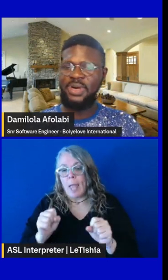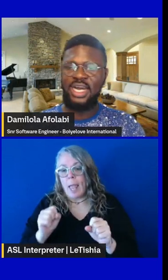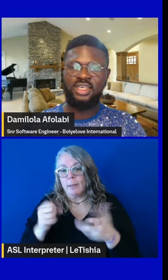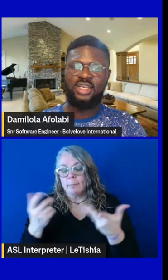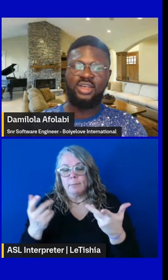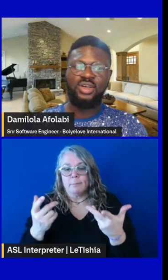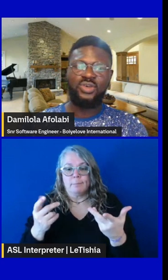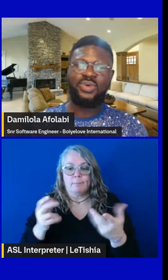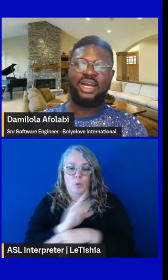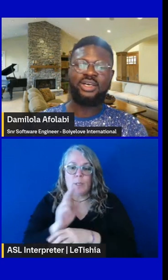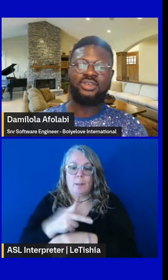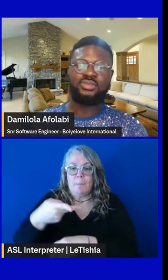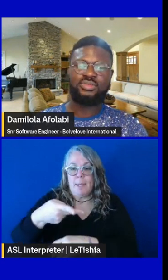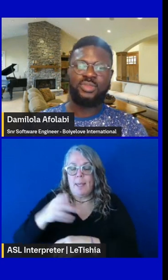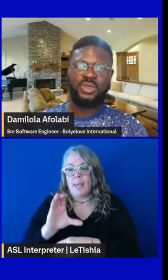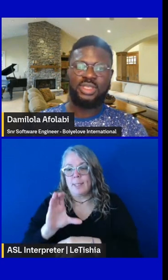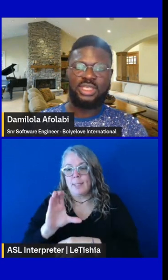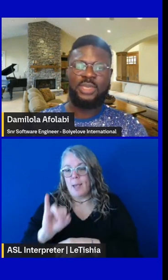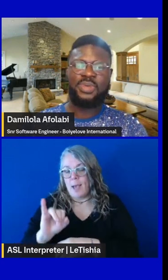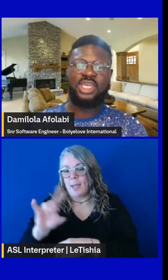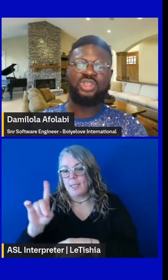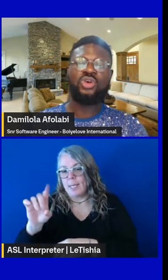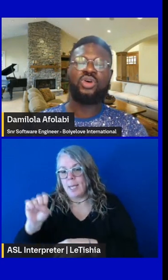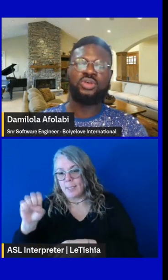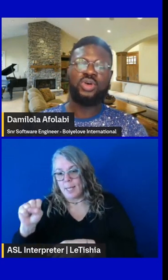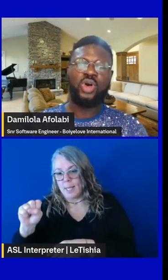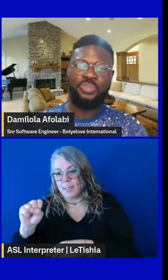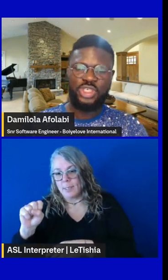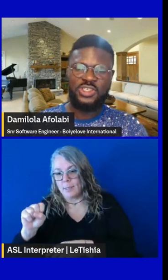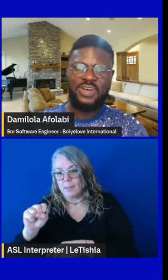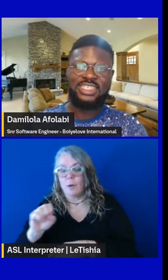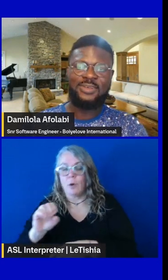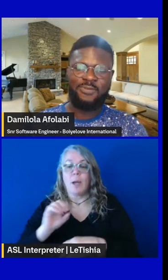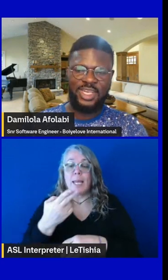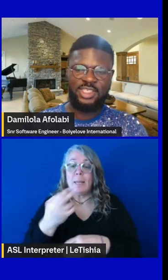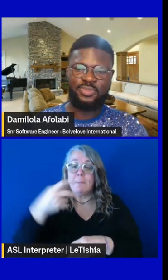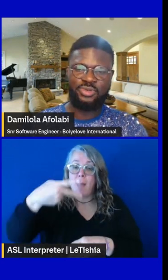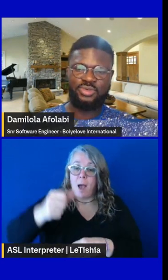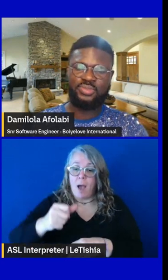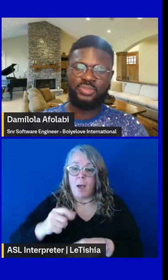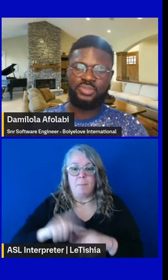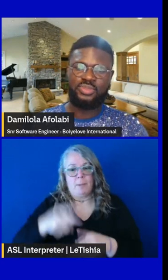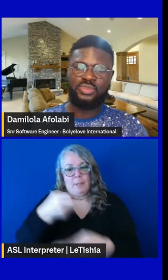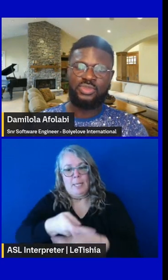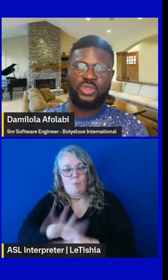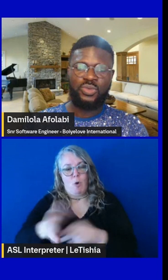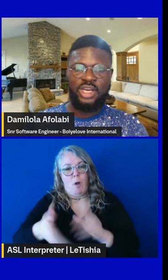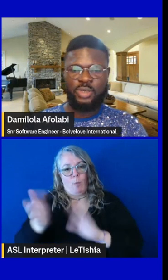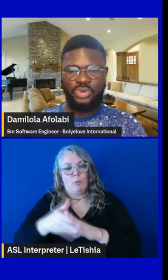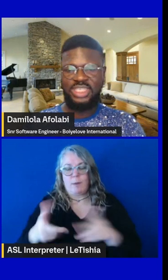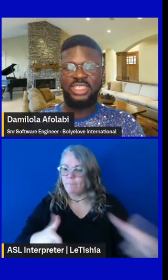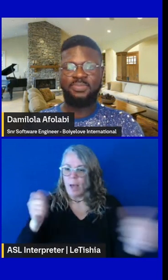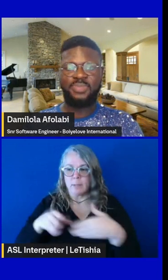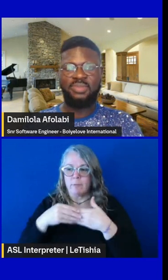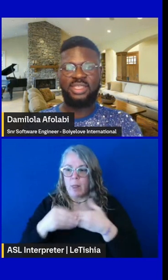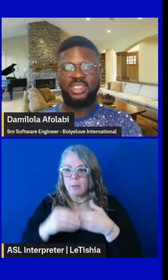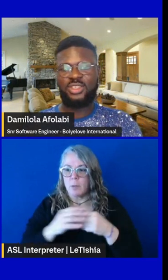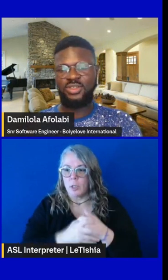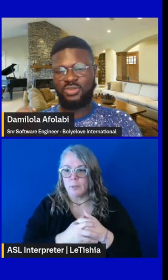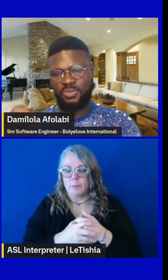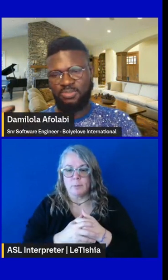or IPA while keeping your operations fast and flexible. While you're